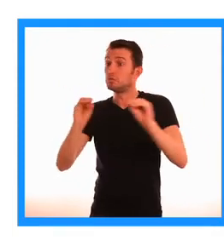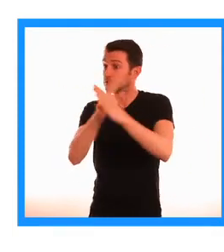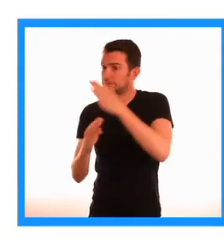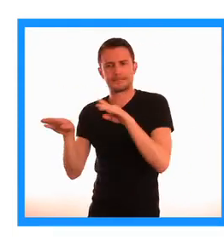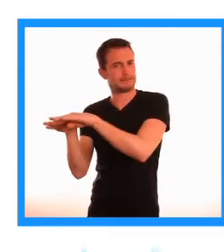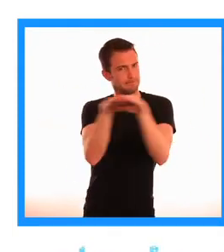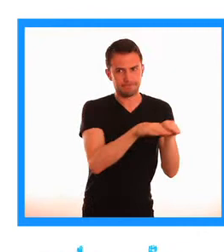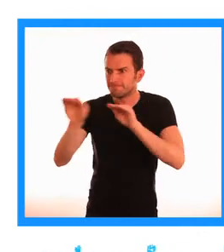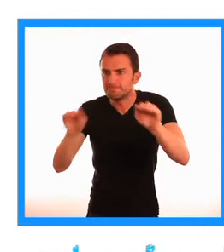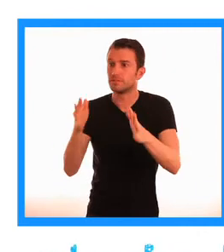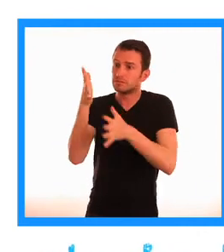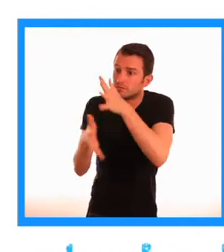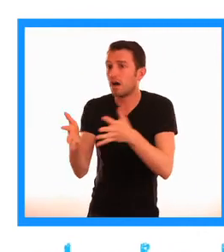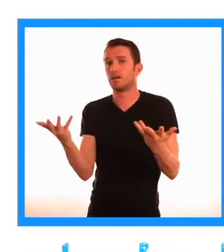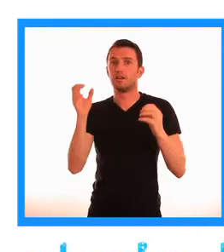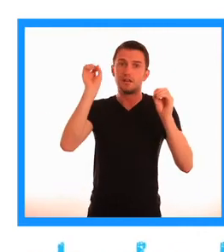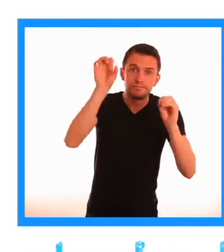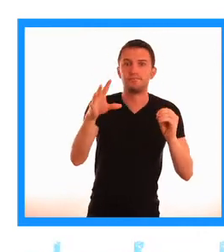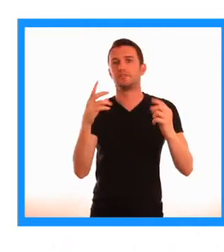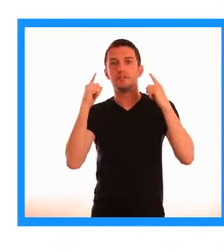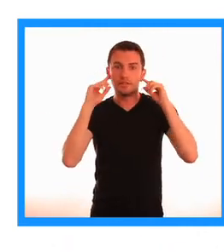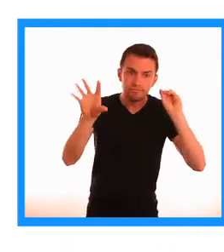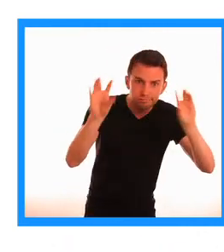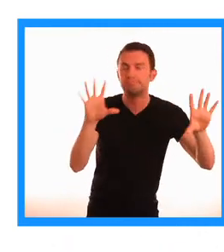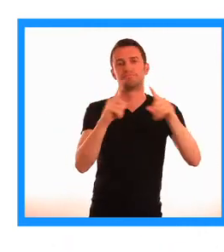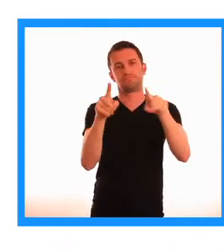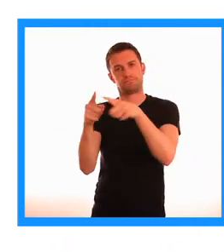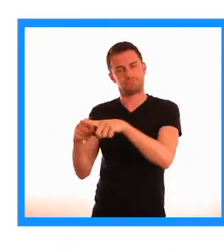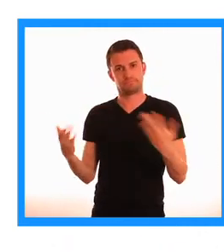not excluded from early warning systems and assistance.